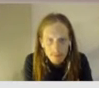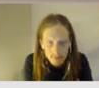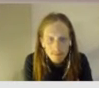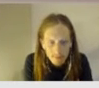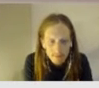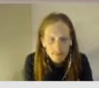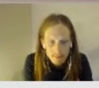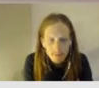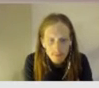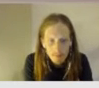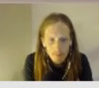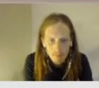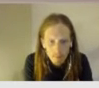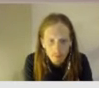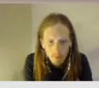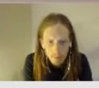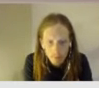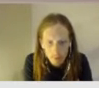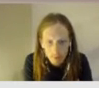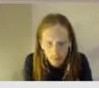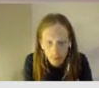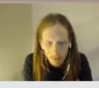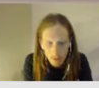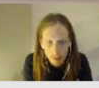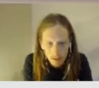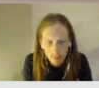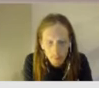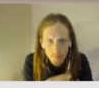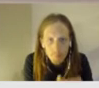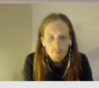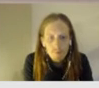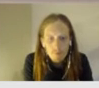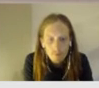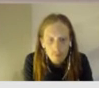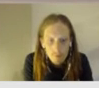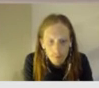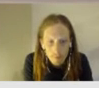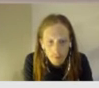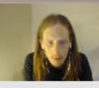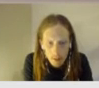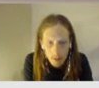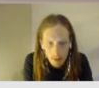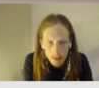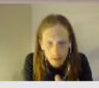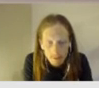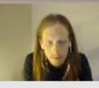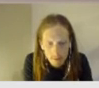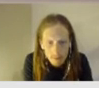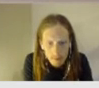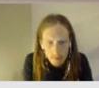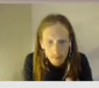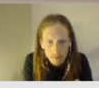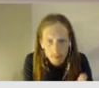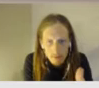And that project is pretty much almost finished now. And so for the first time, we have some foot traffic in downtown